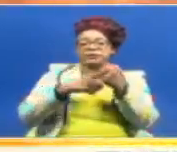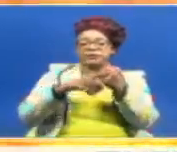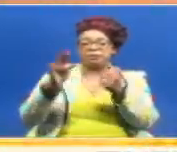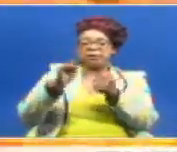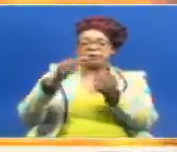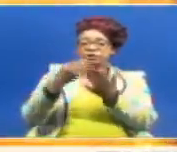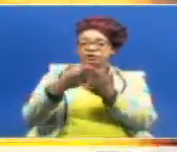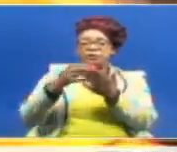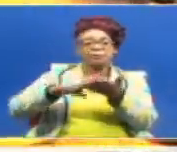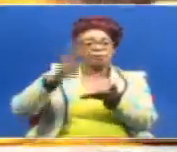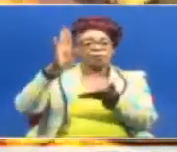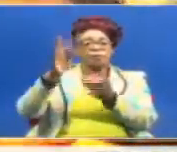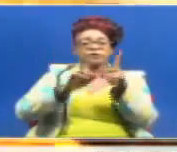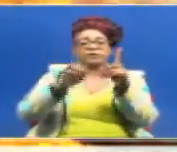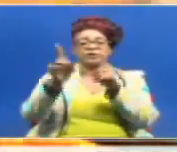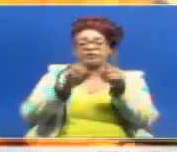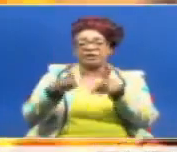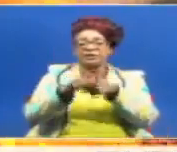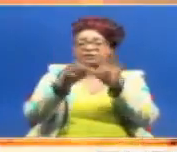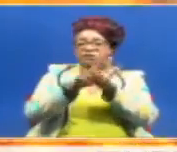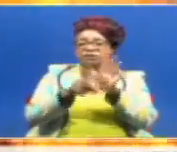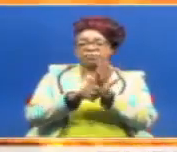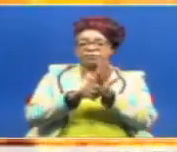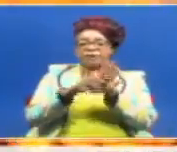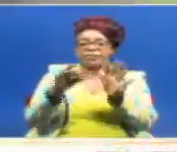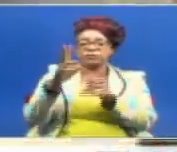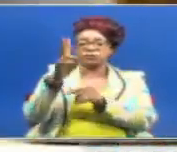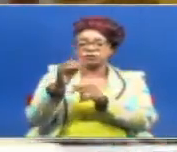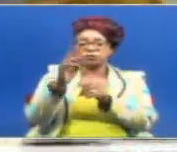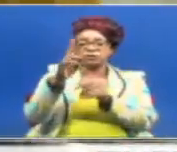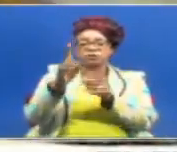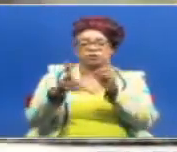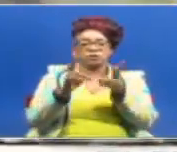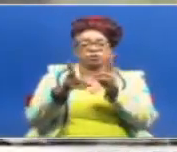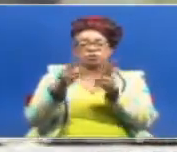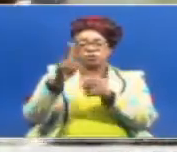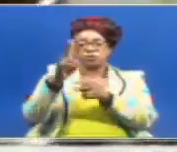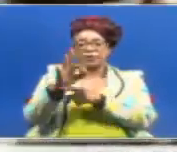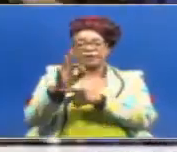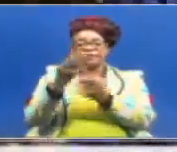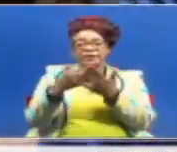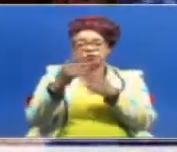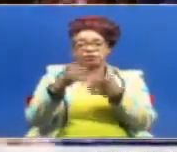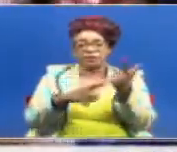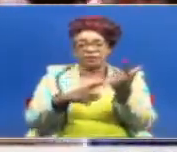foreign travel and a leadership training in the 2022-2023 financial year.